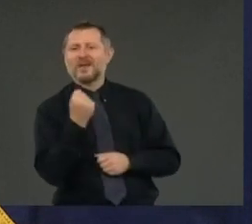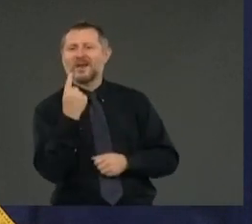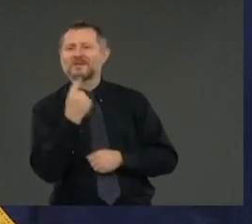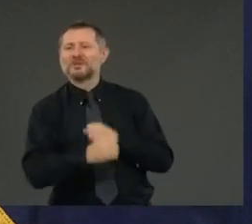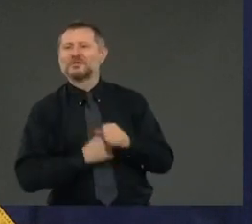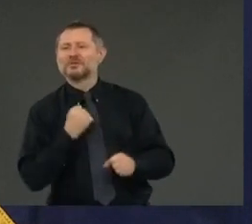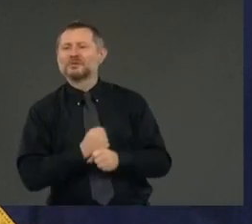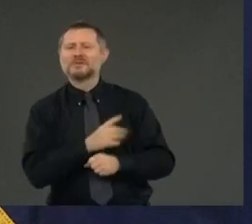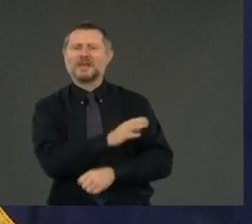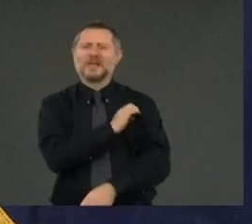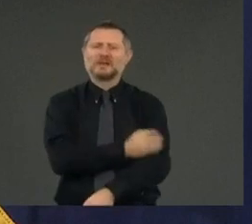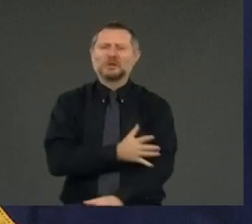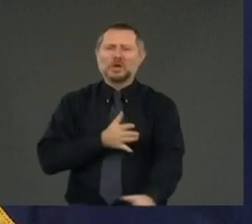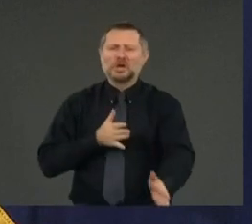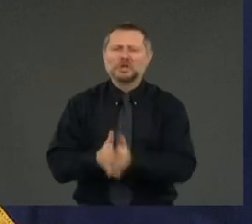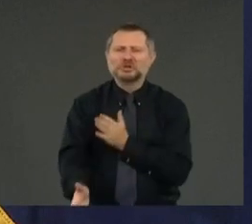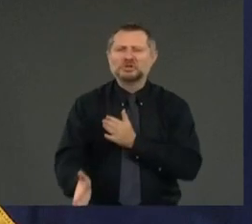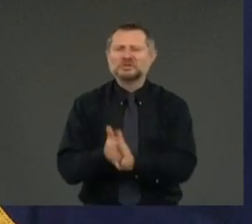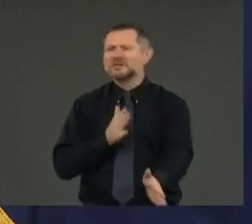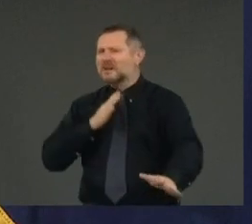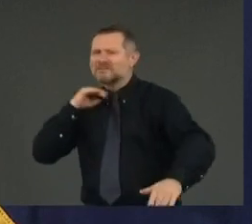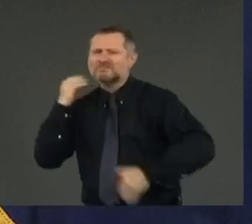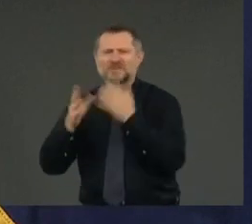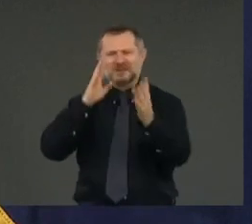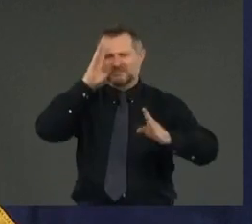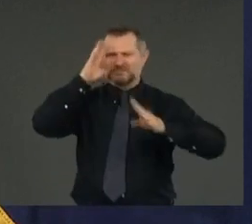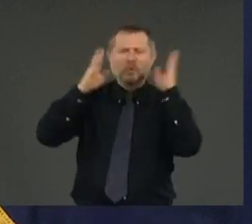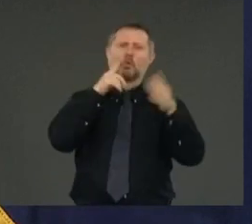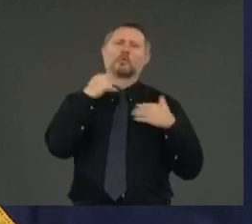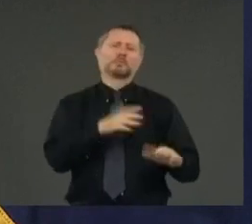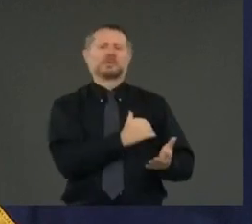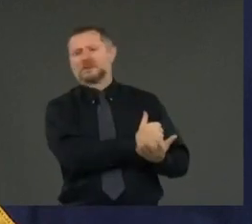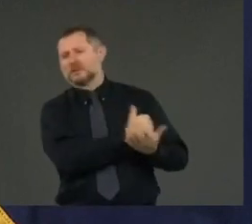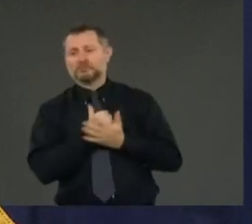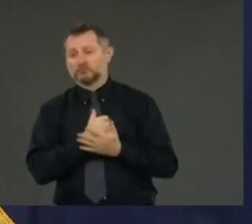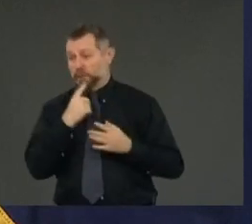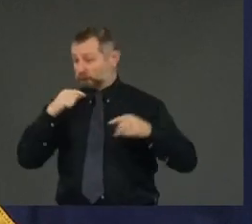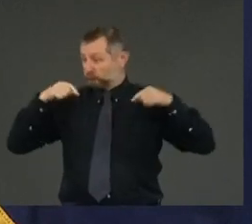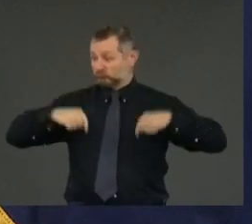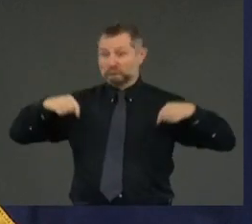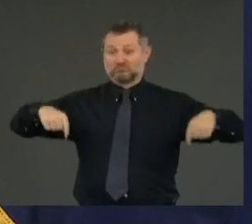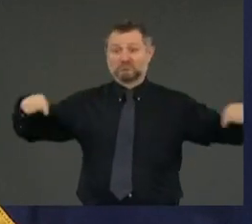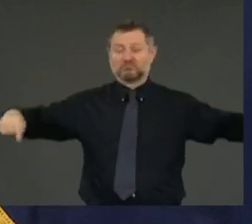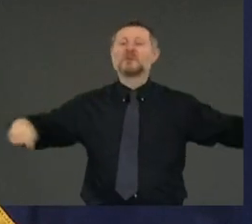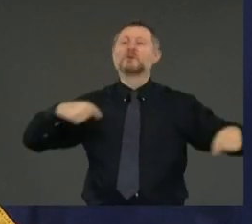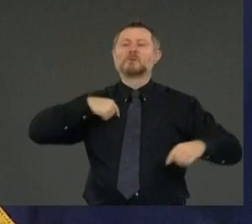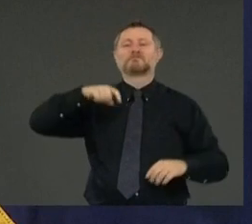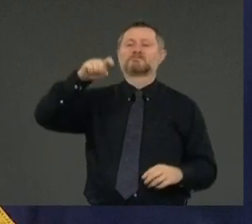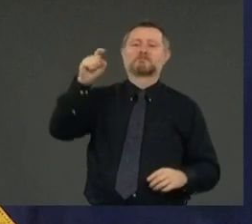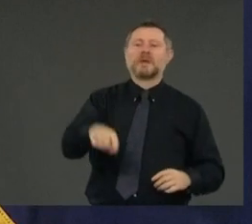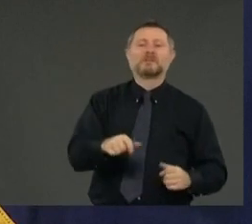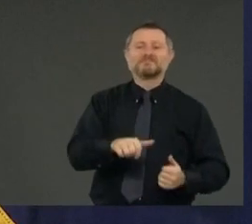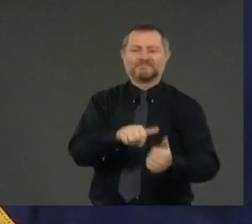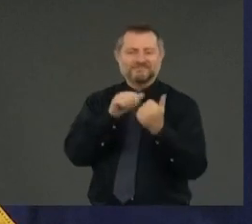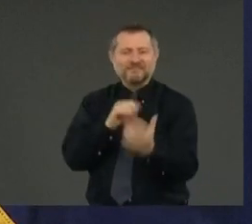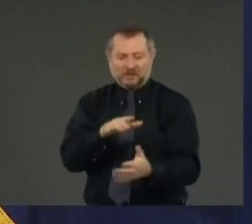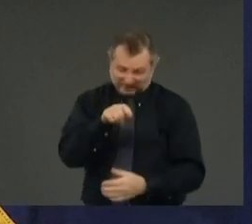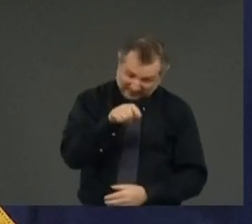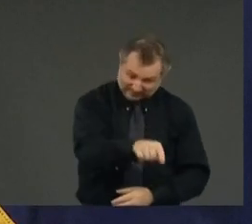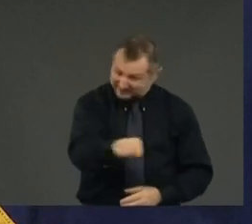day. So they had to handle the coronavirus pandemic. They had to do it with very little help from anyone